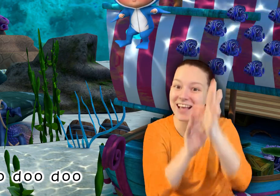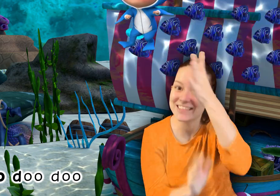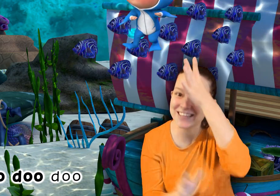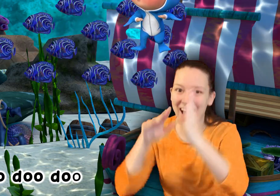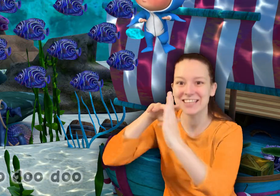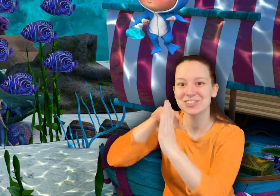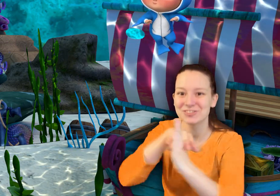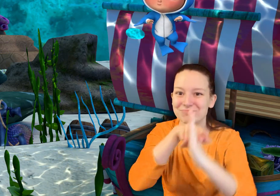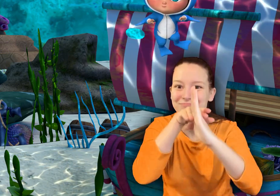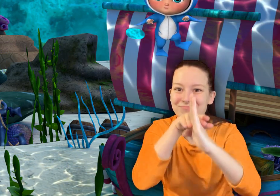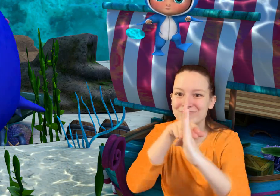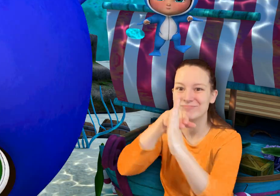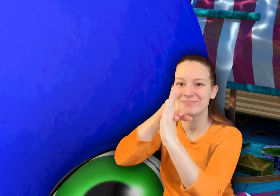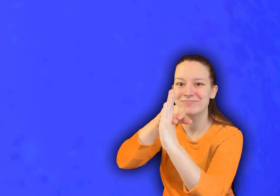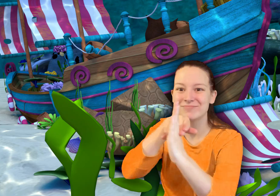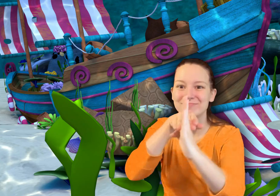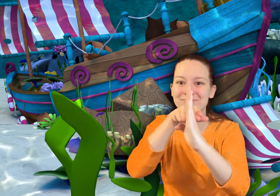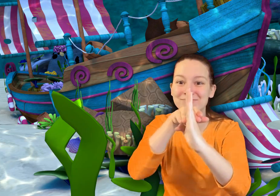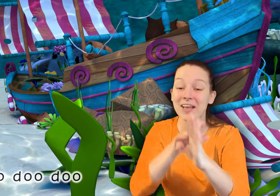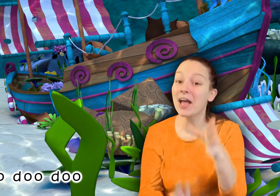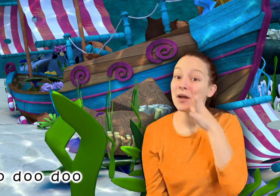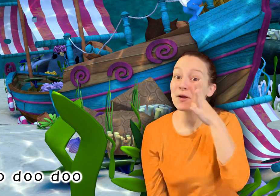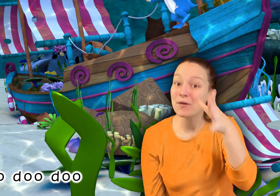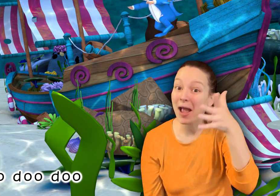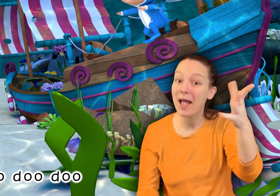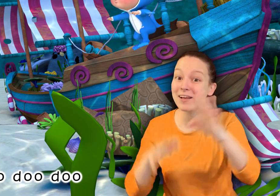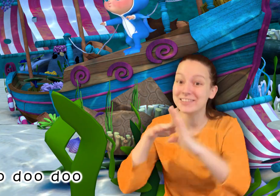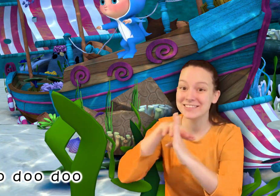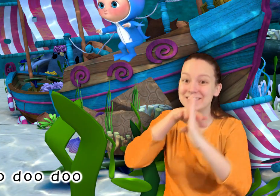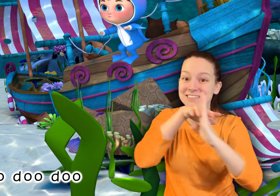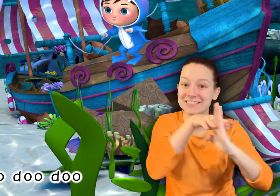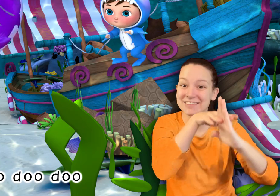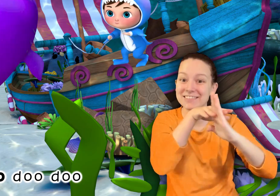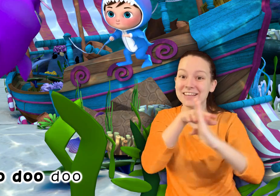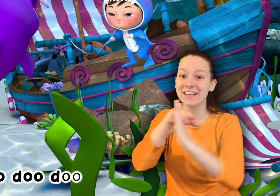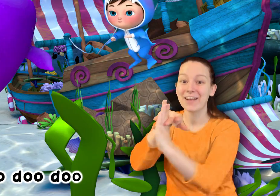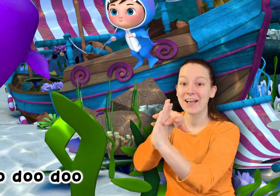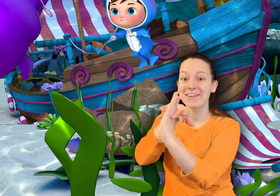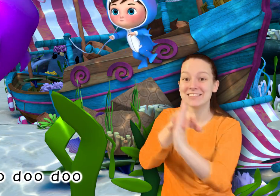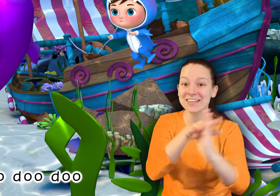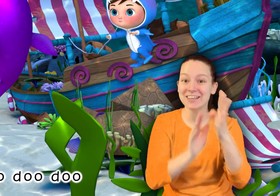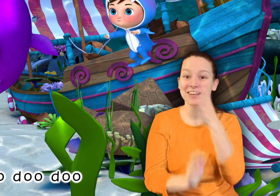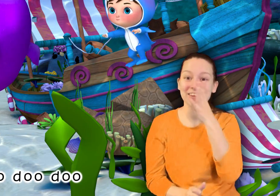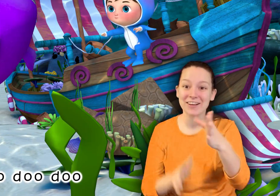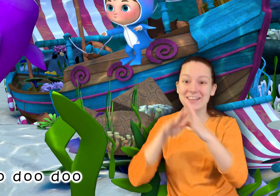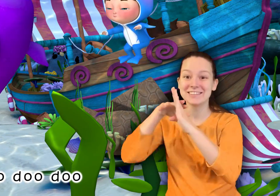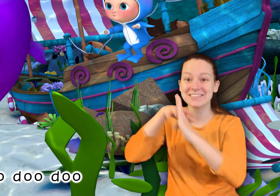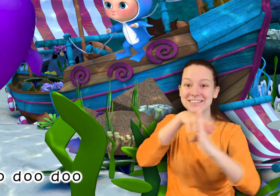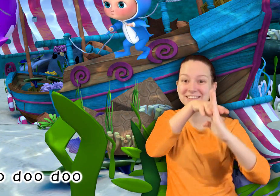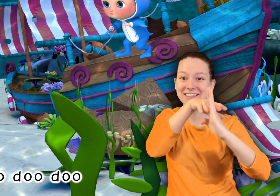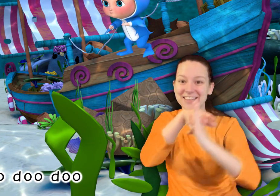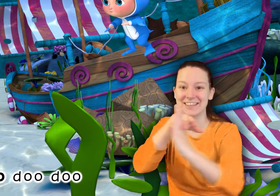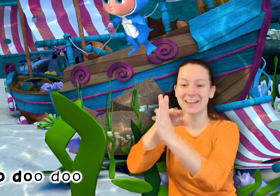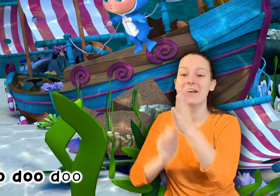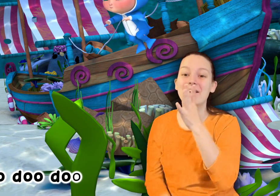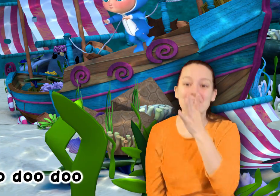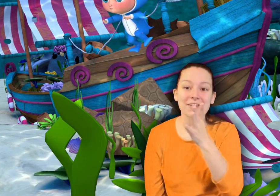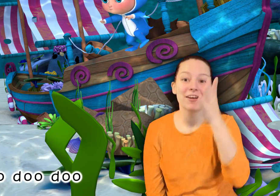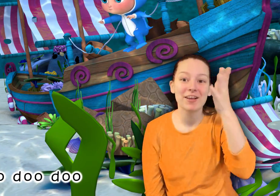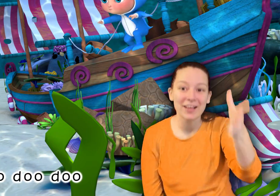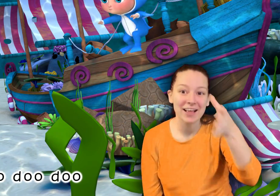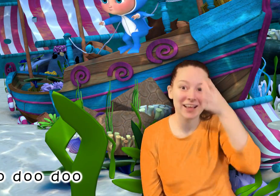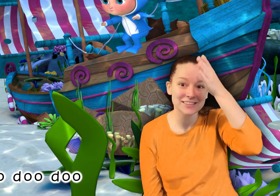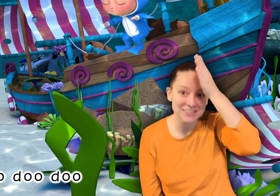dooo doo doo doo doo daddy shark Grandma shark doo doo doo doo doo doo Grandma shark doo dooo doo doo doo doo